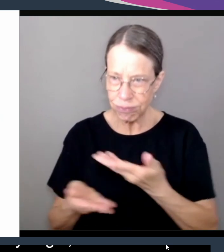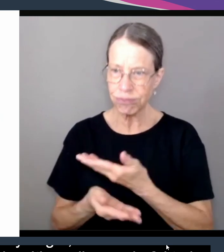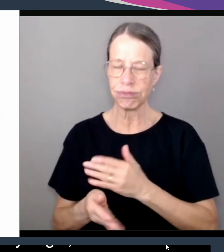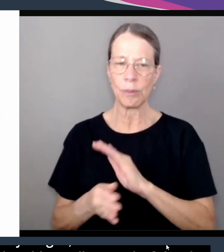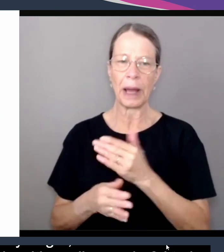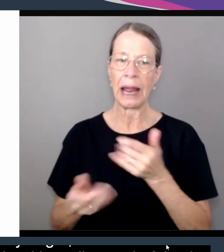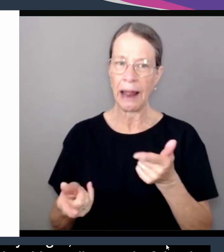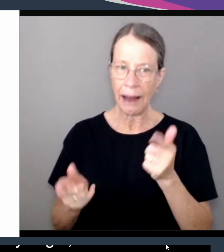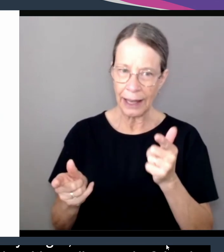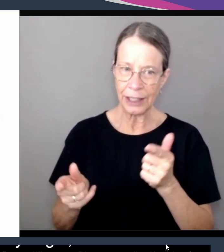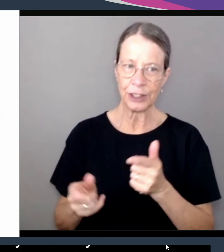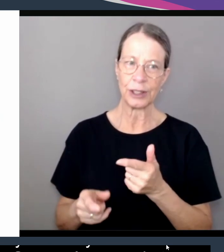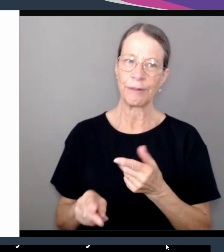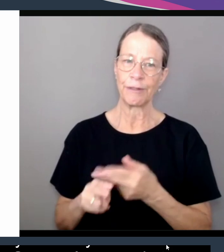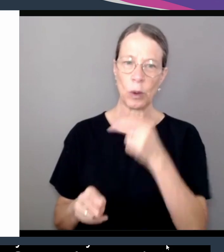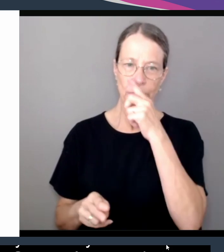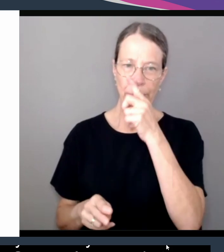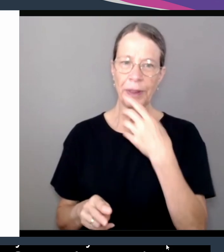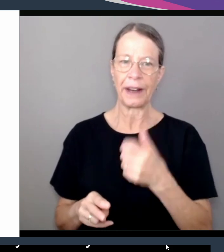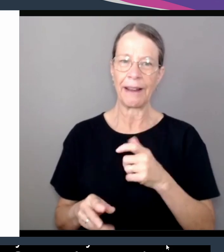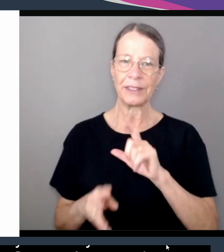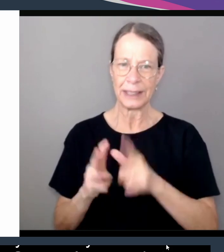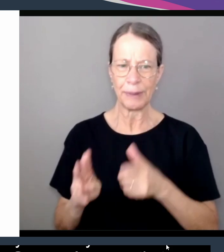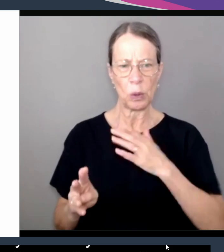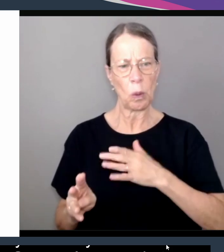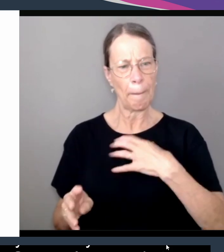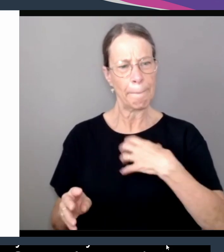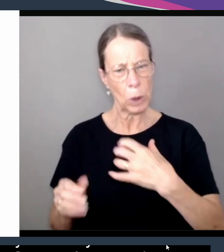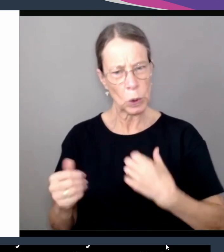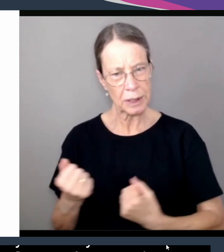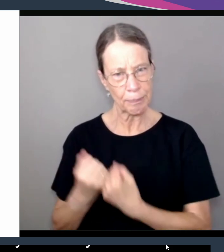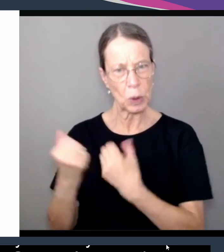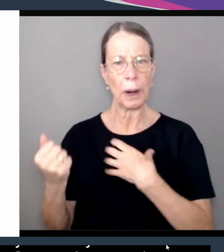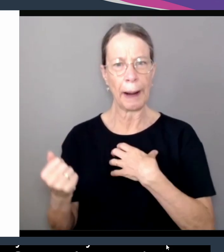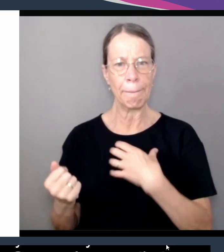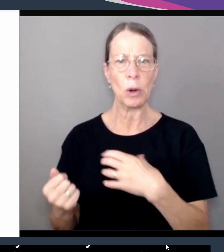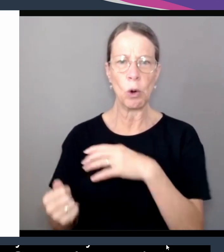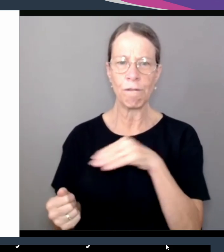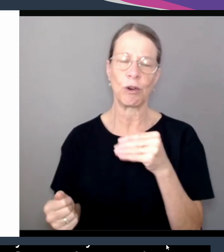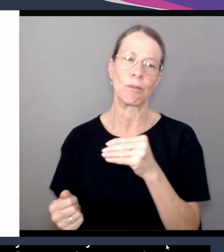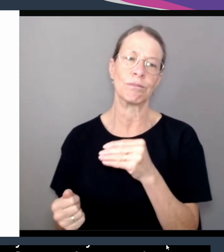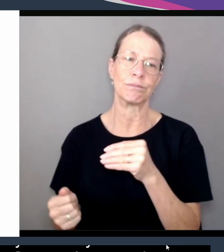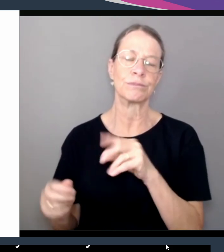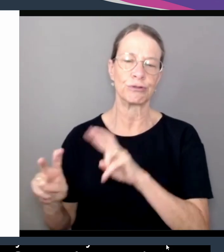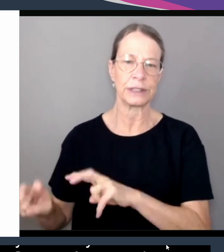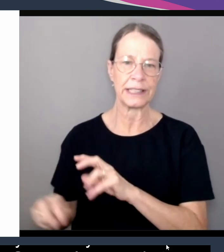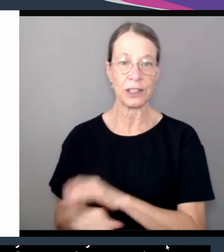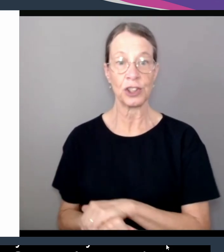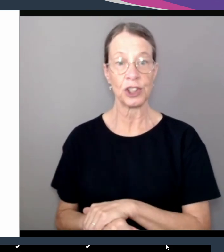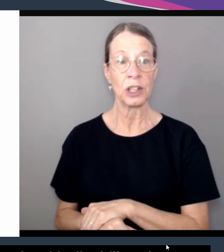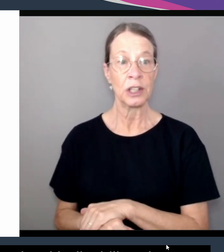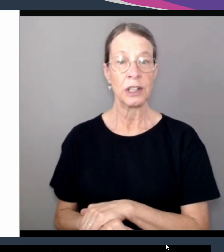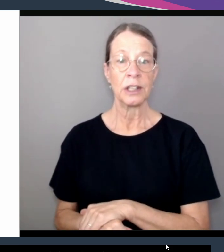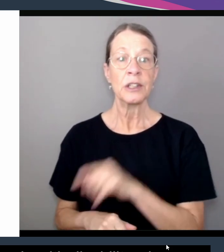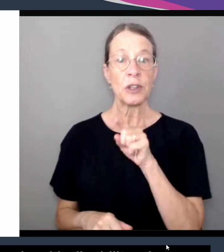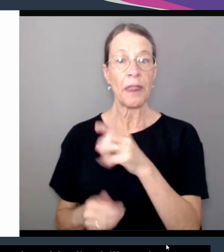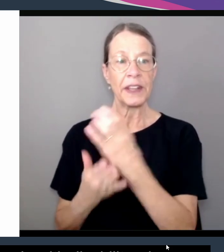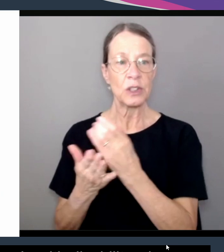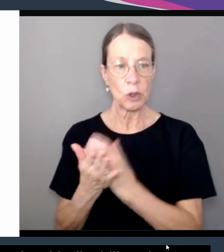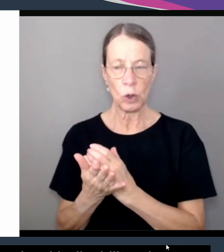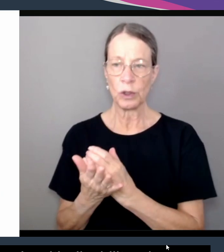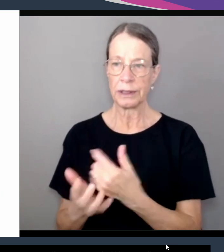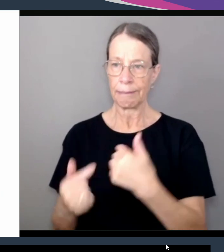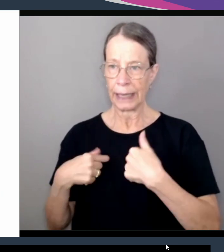wanted more support and more out of the research system. This course was co-designed by some of my colleagues and I at